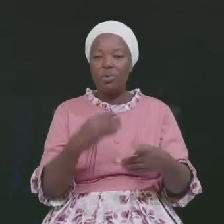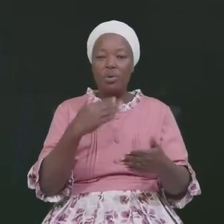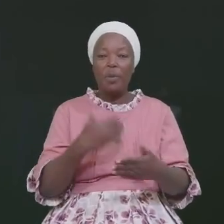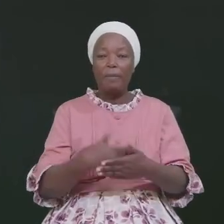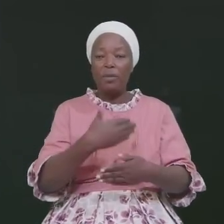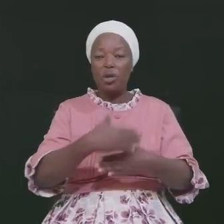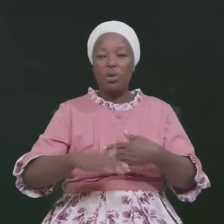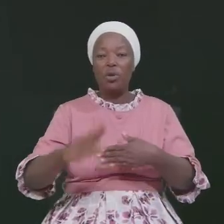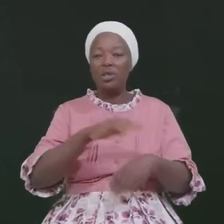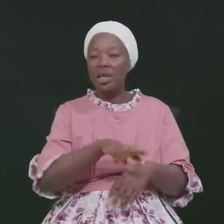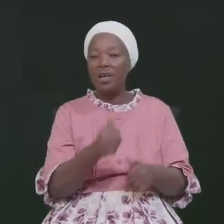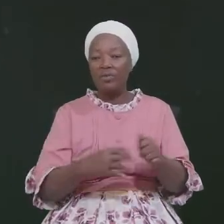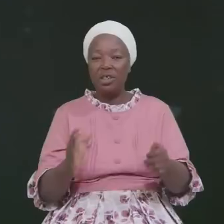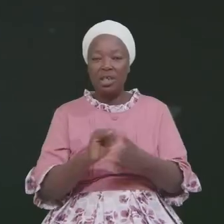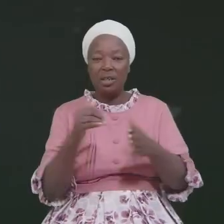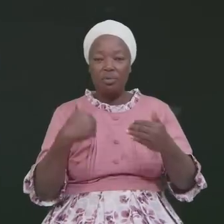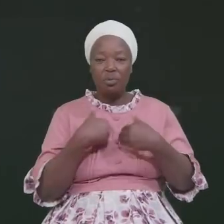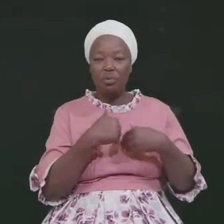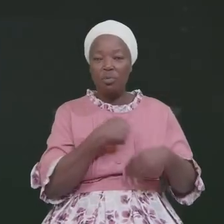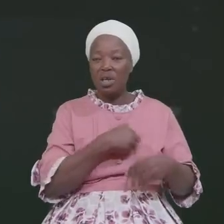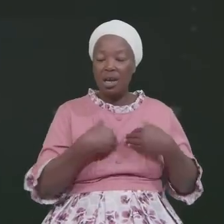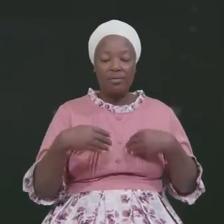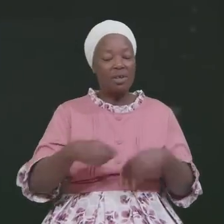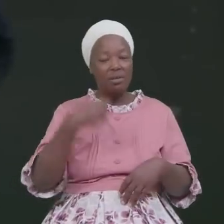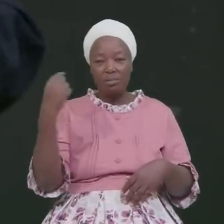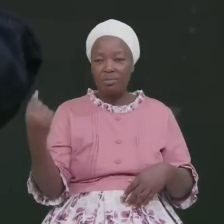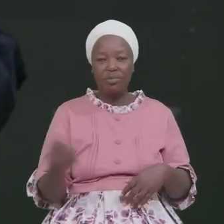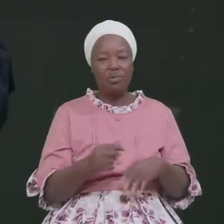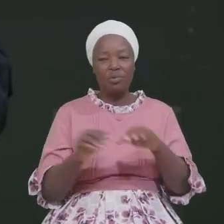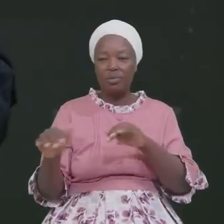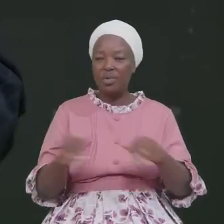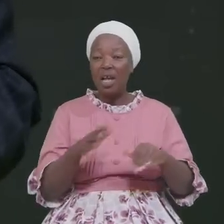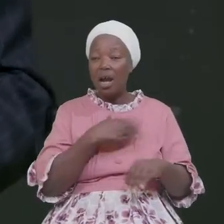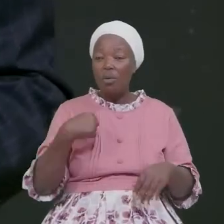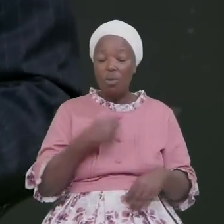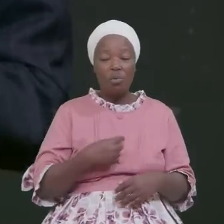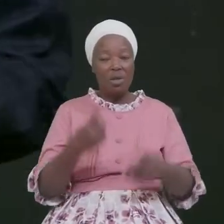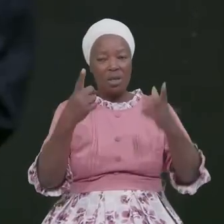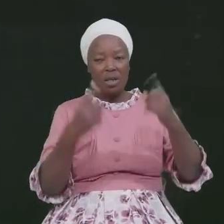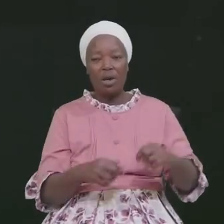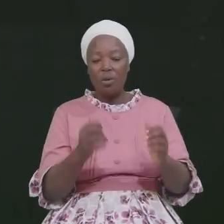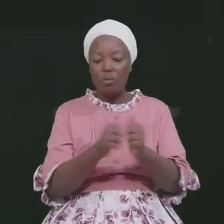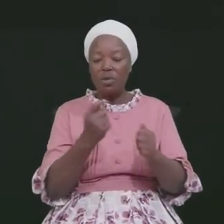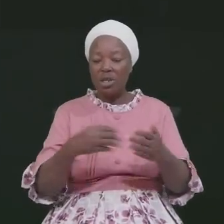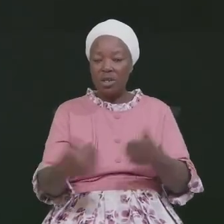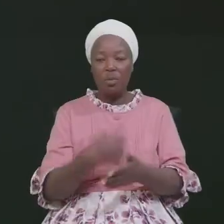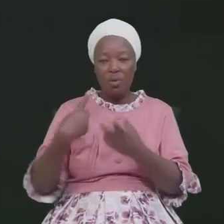beyond everything we have ever done. And we come with a new